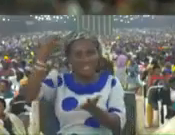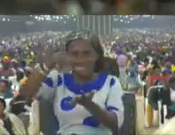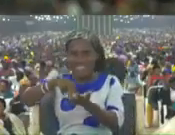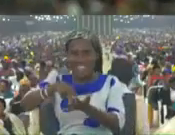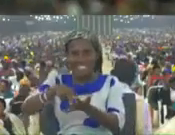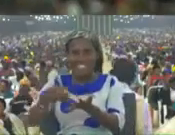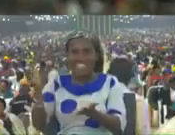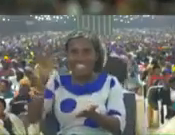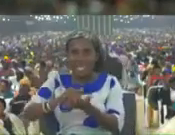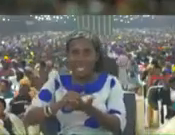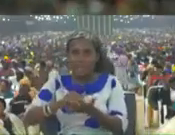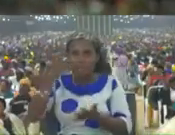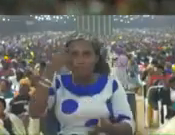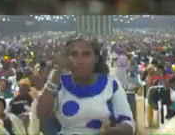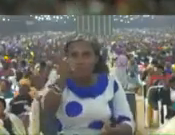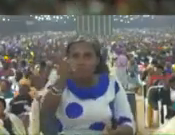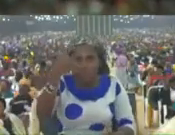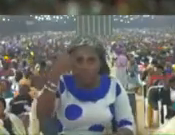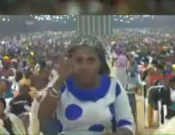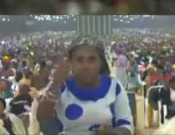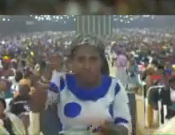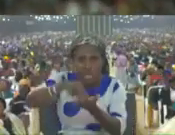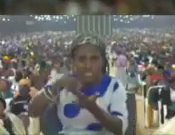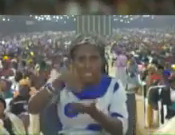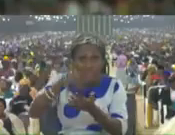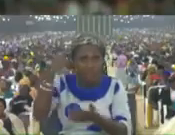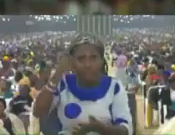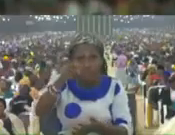Is that true of you?